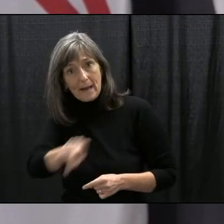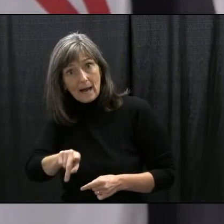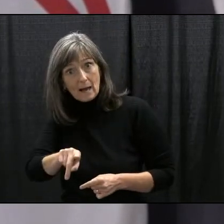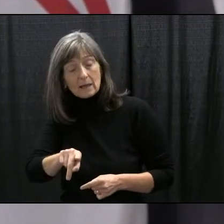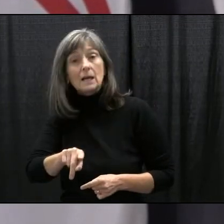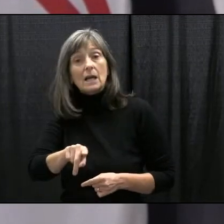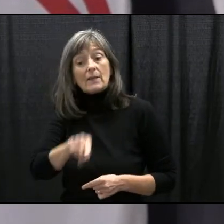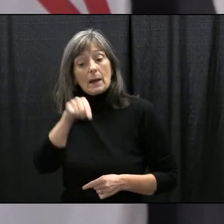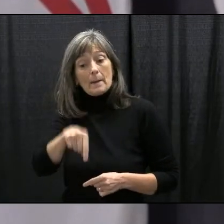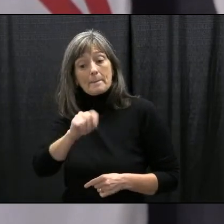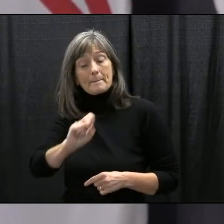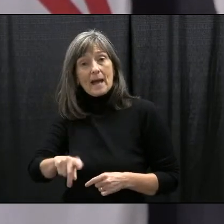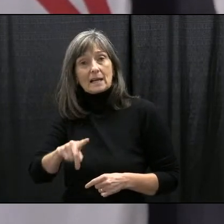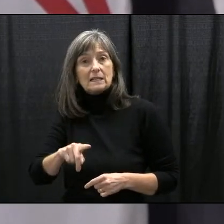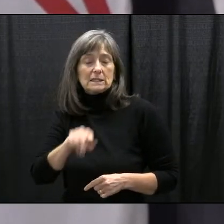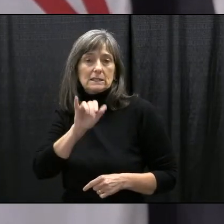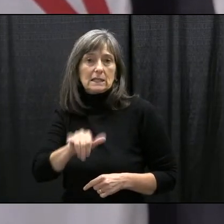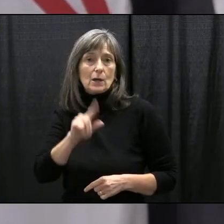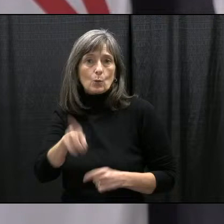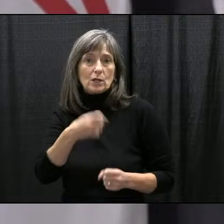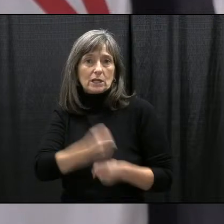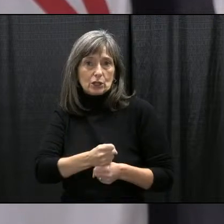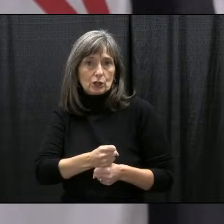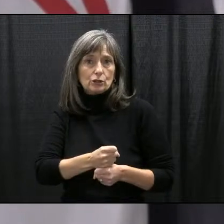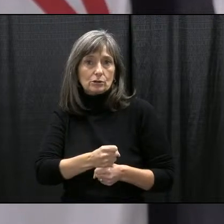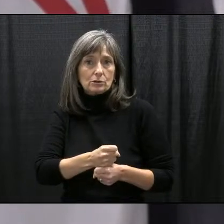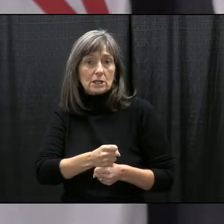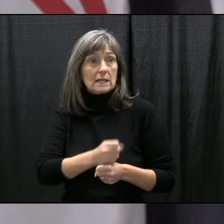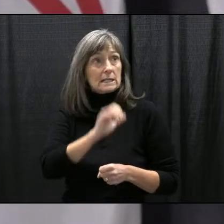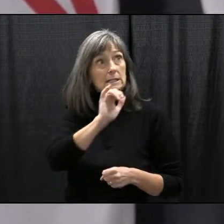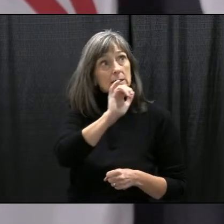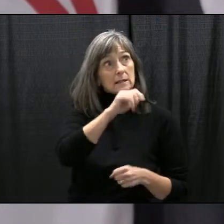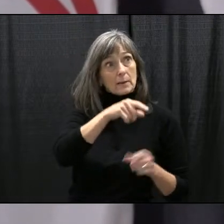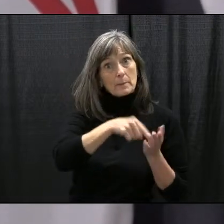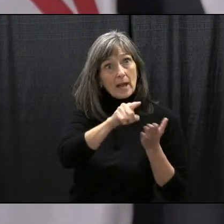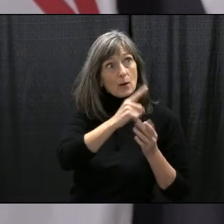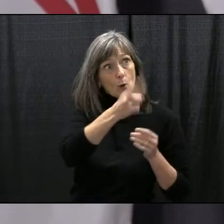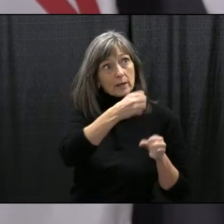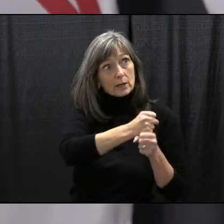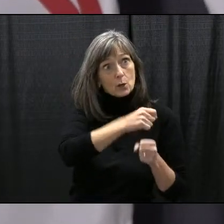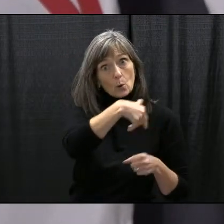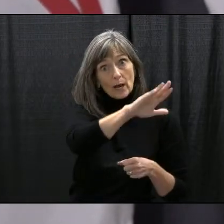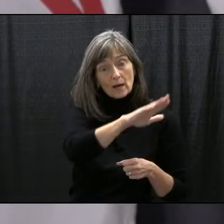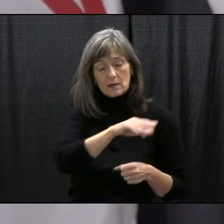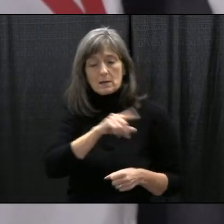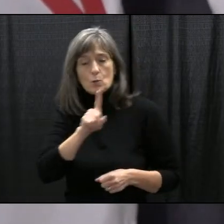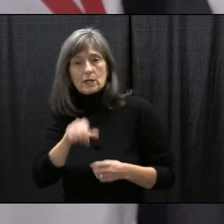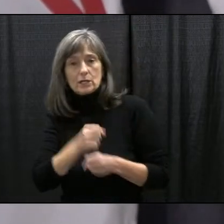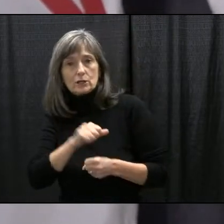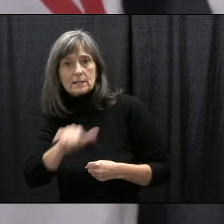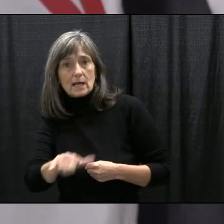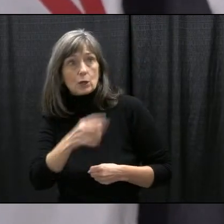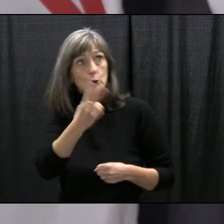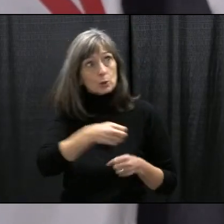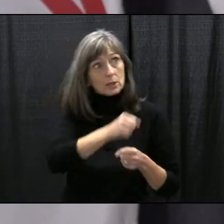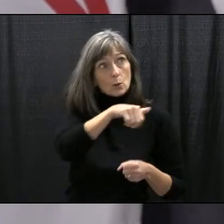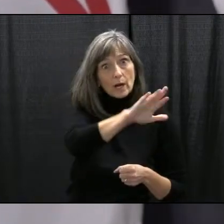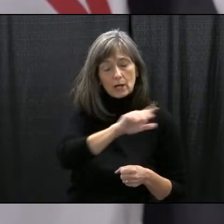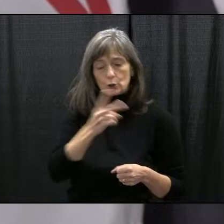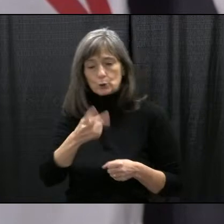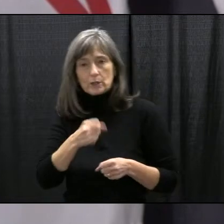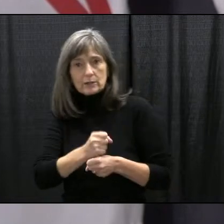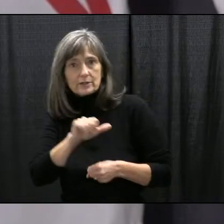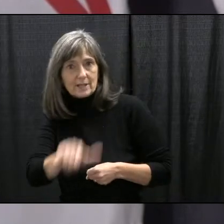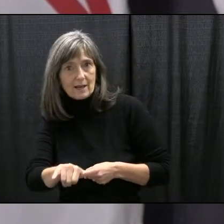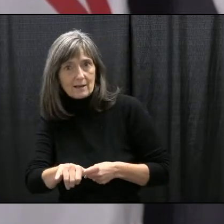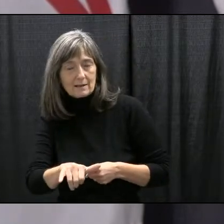exchange for 1-year return of service for every year we fund. These initiatives alone